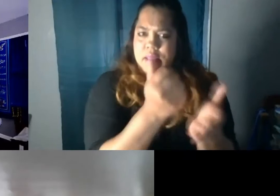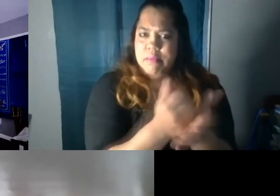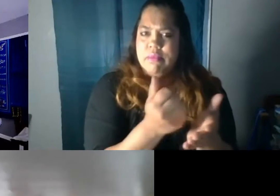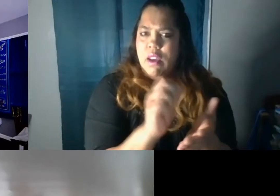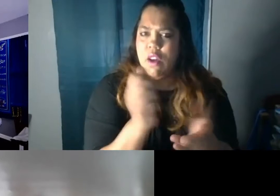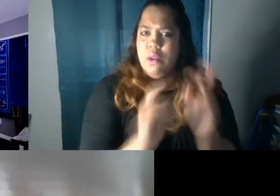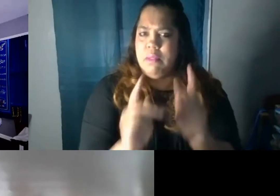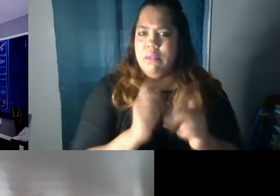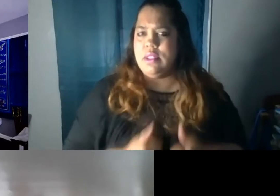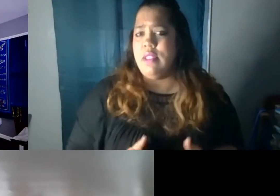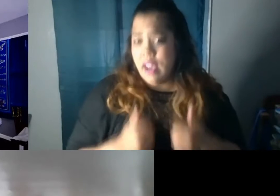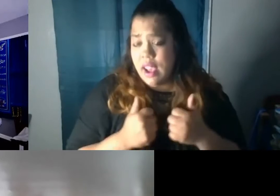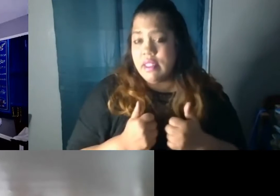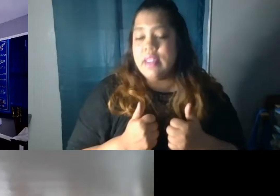right, Sue.